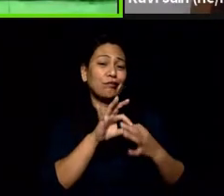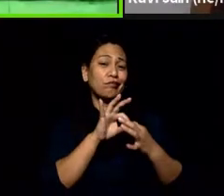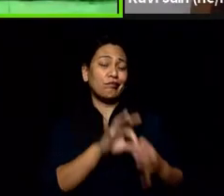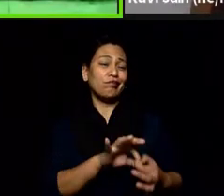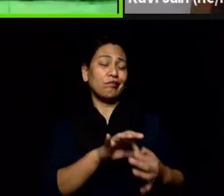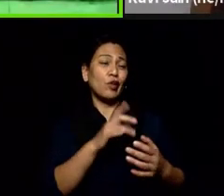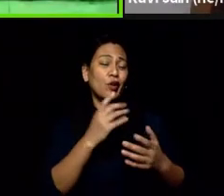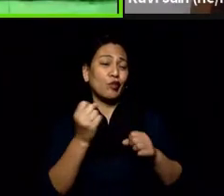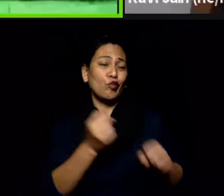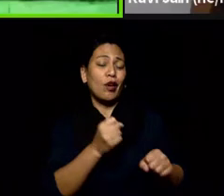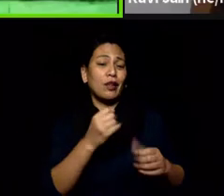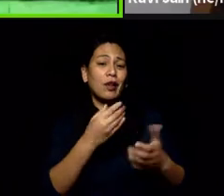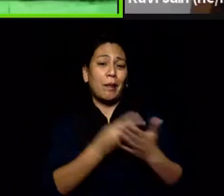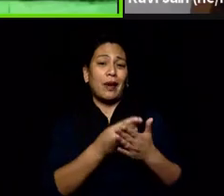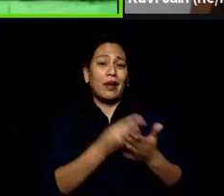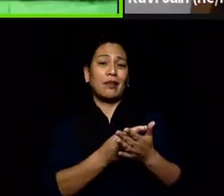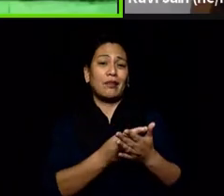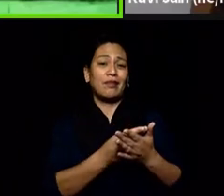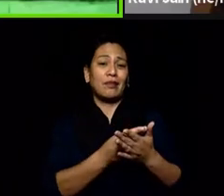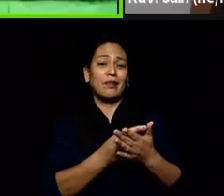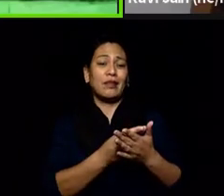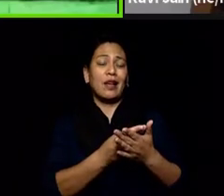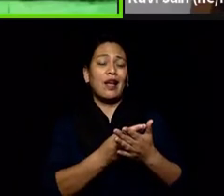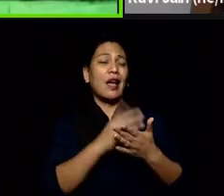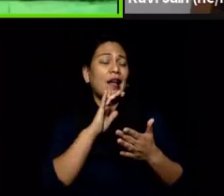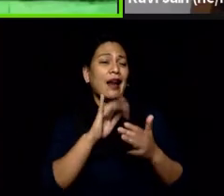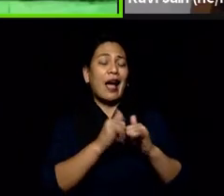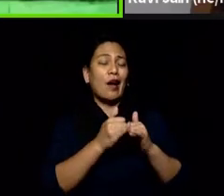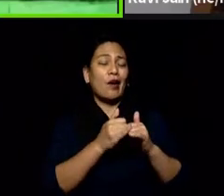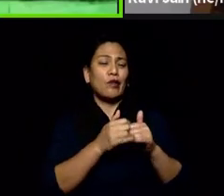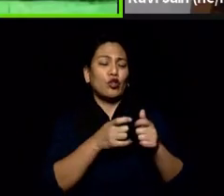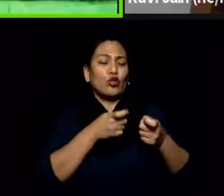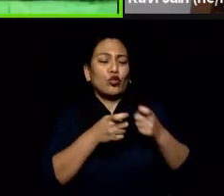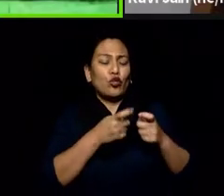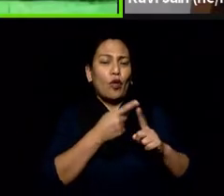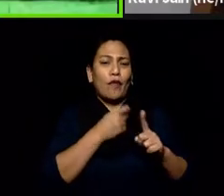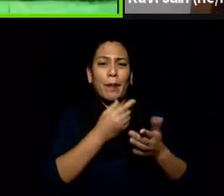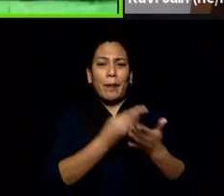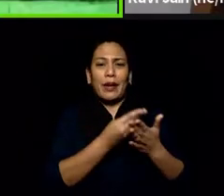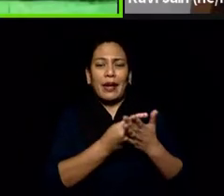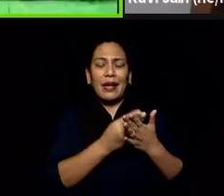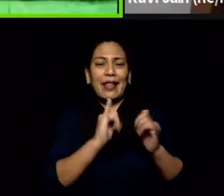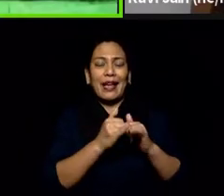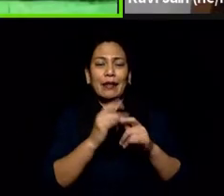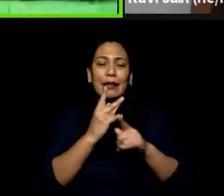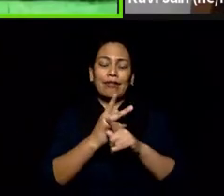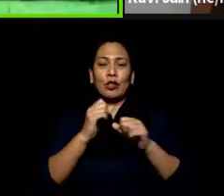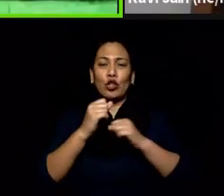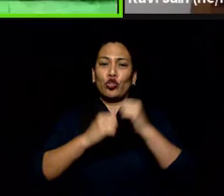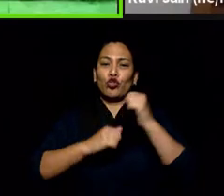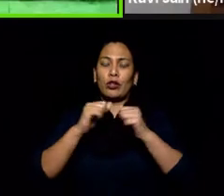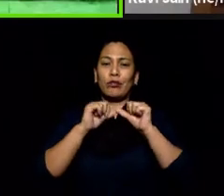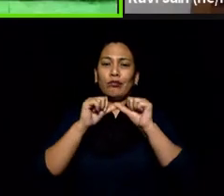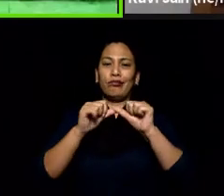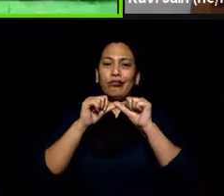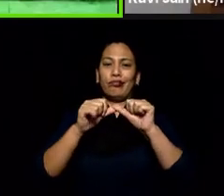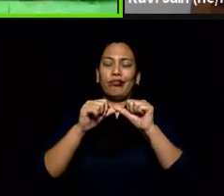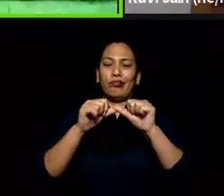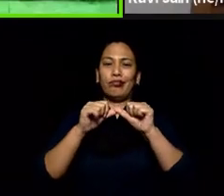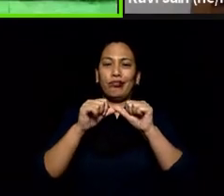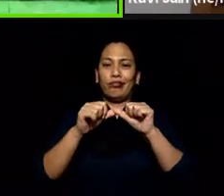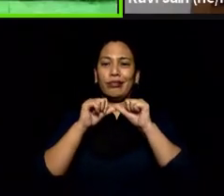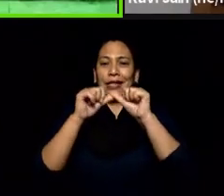money and supremacy of money that sort of keeps this structure intact, and resources and the extraction